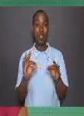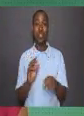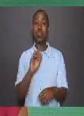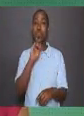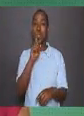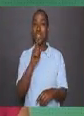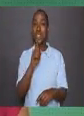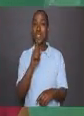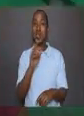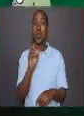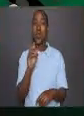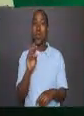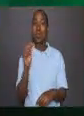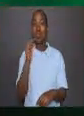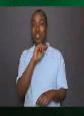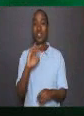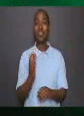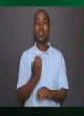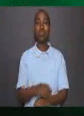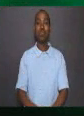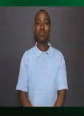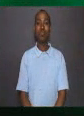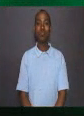or false.